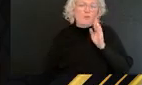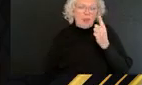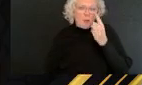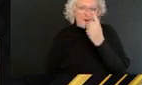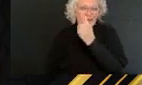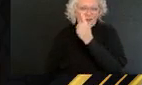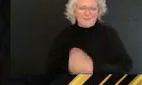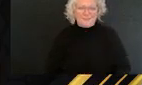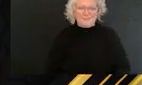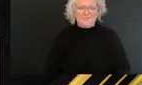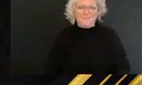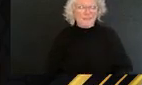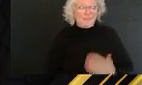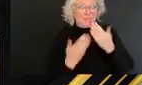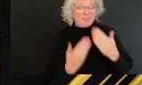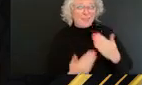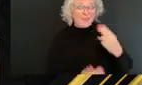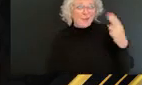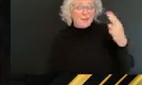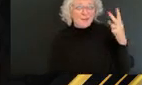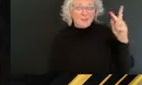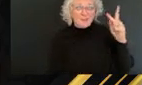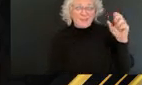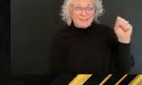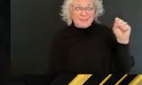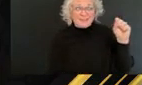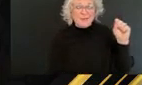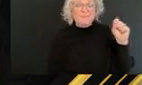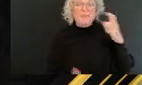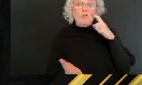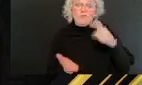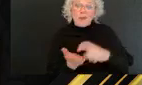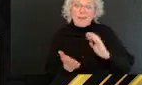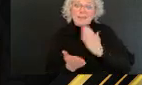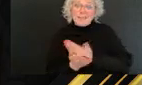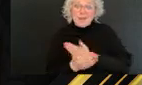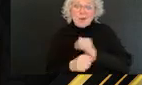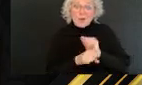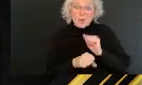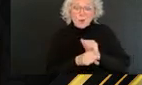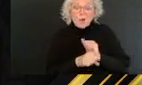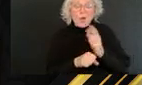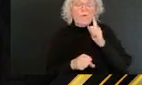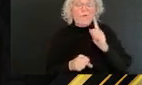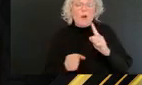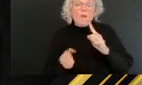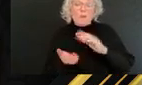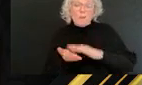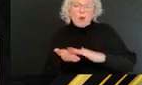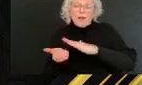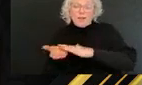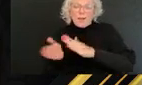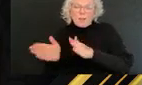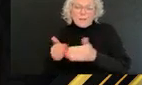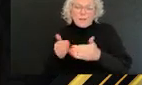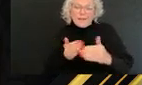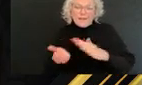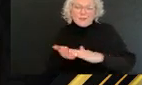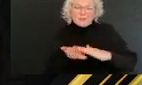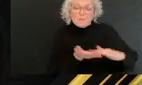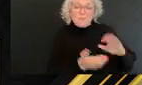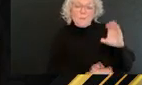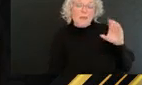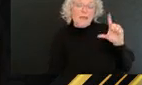eyes. Thank you, Helen Keller Services, for recognizing Clean Logic for putting Braille on our packaging. Clean